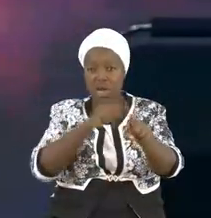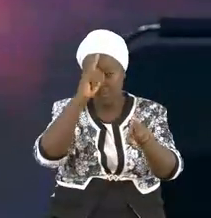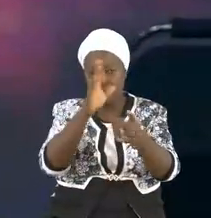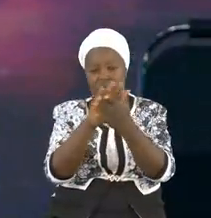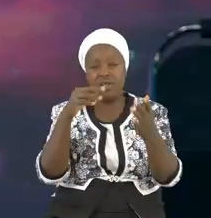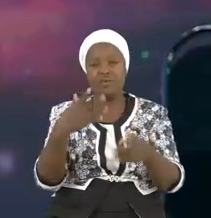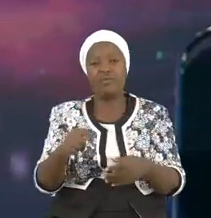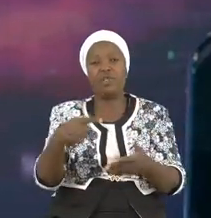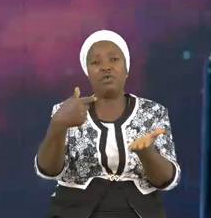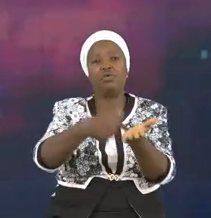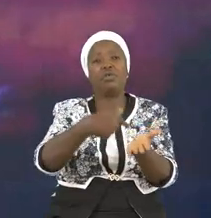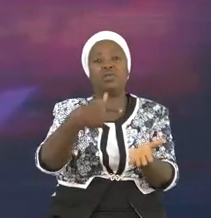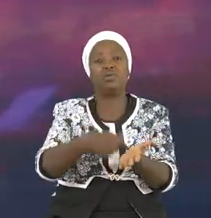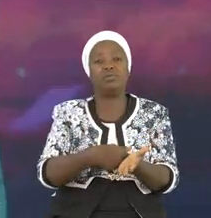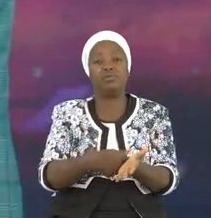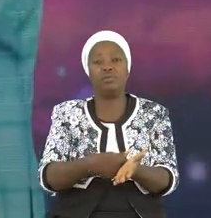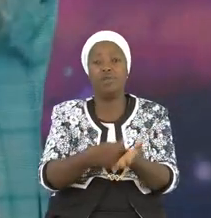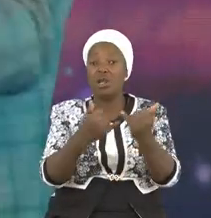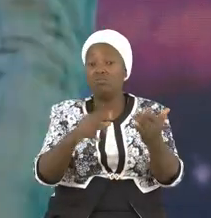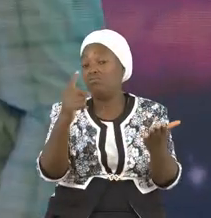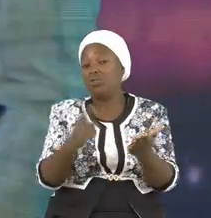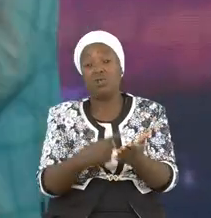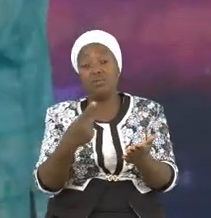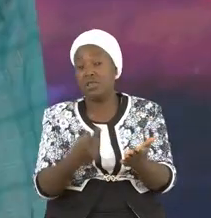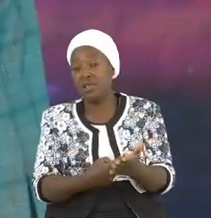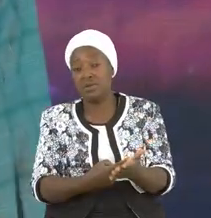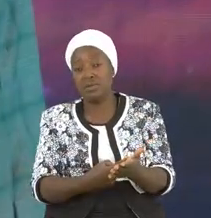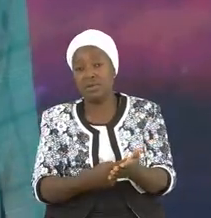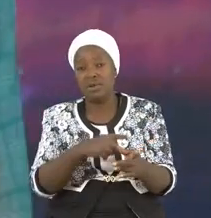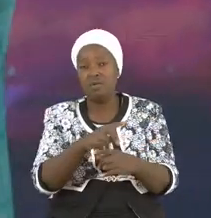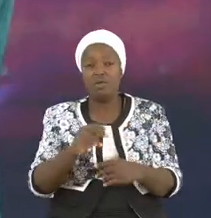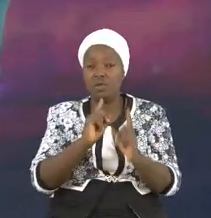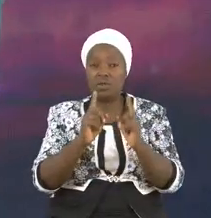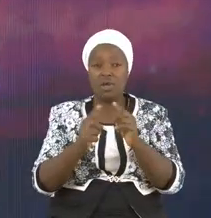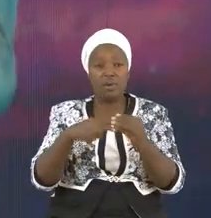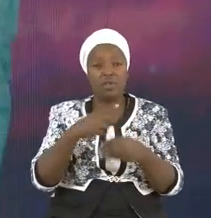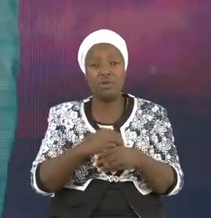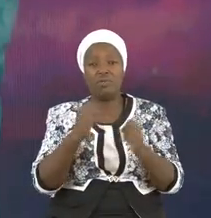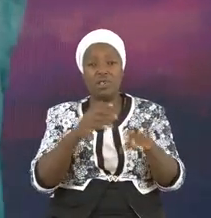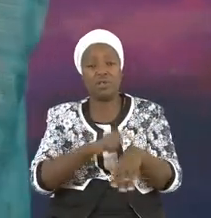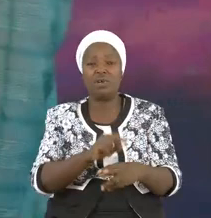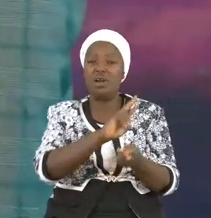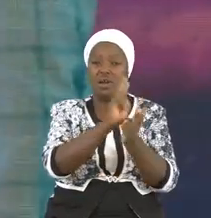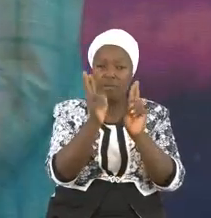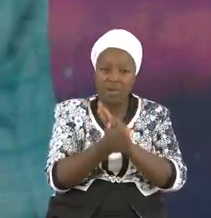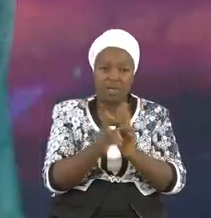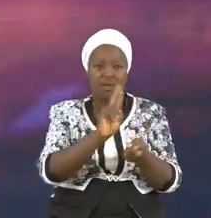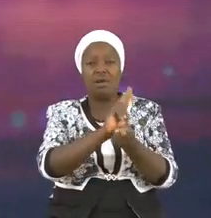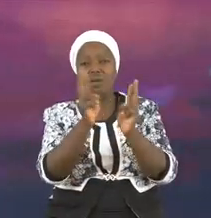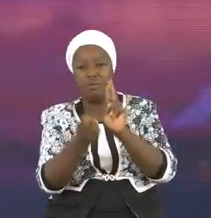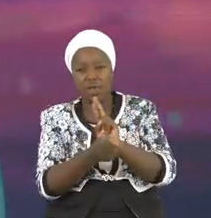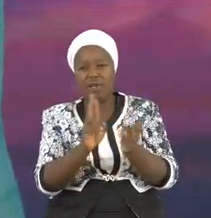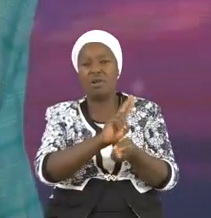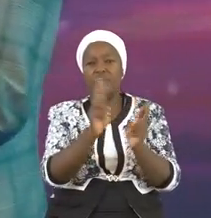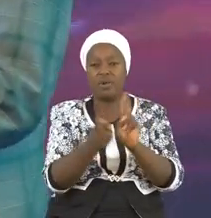repent? You know, sometimes we mention it a lot of times. Repent, repent, repent. What's